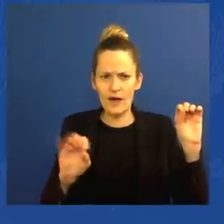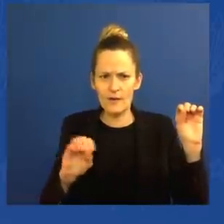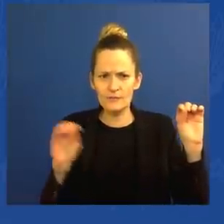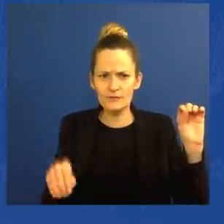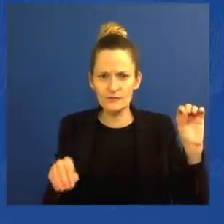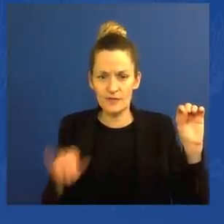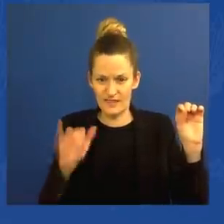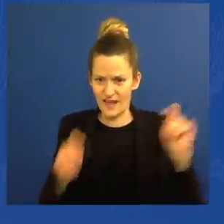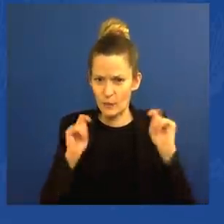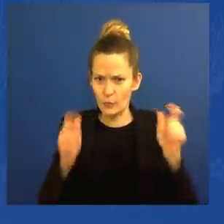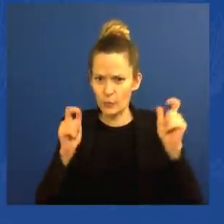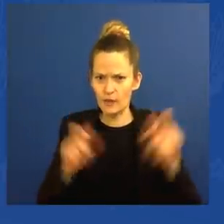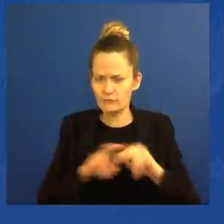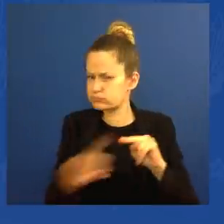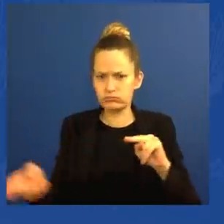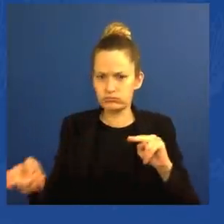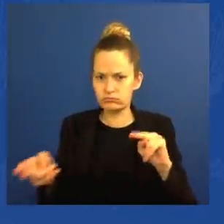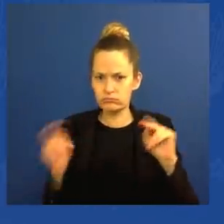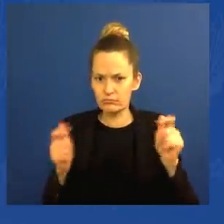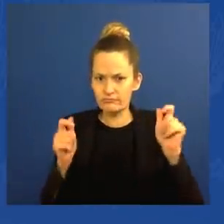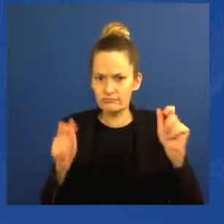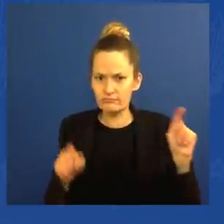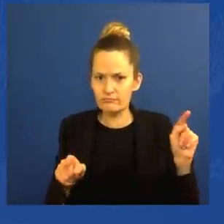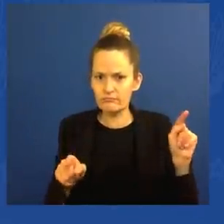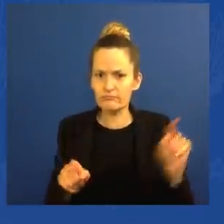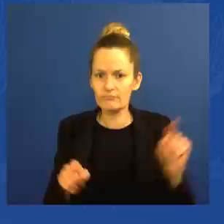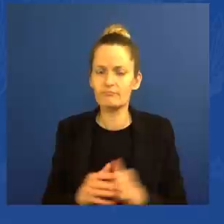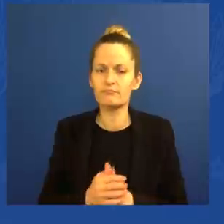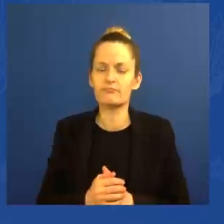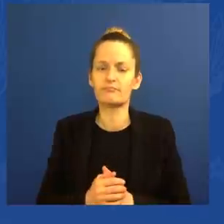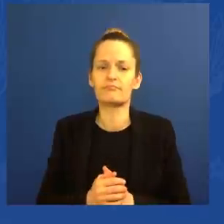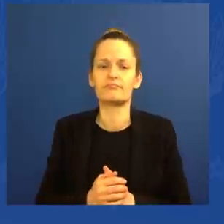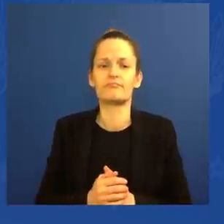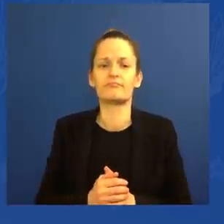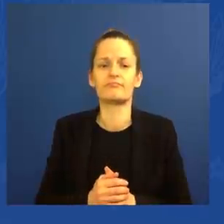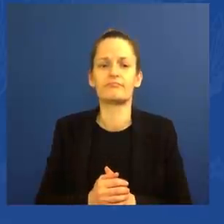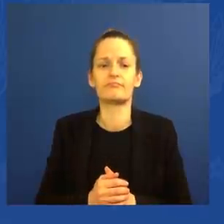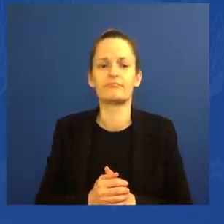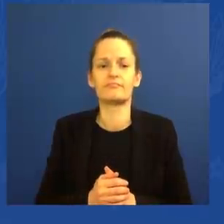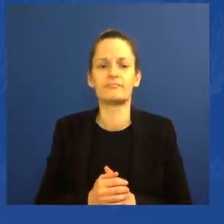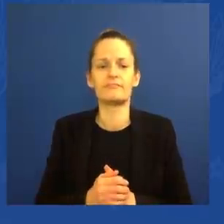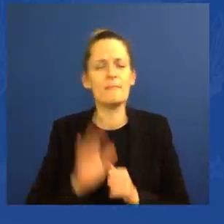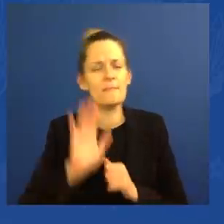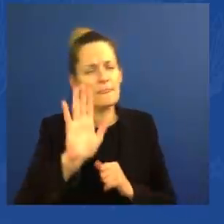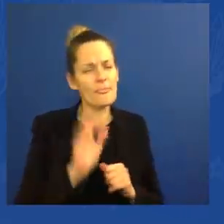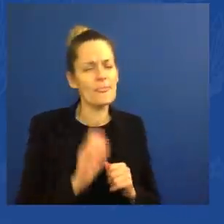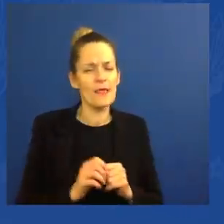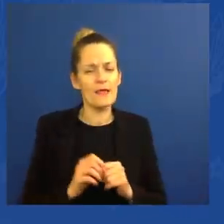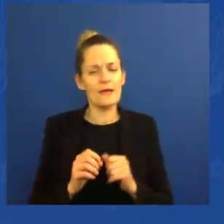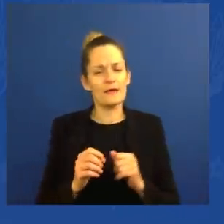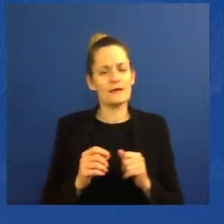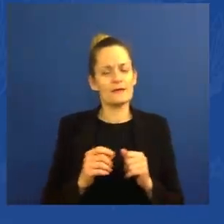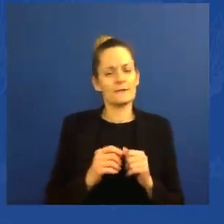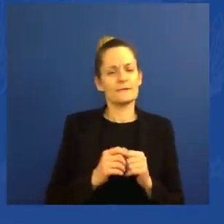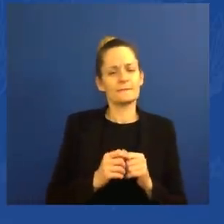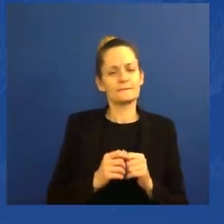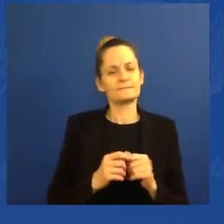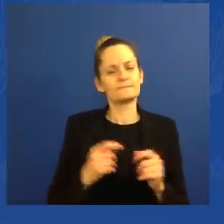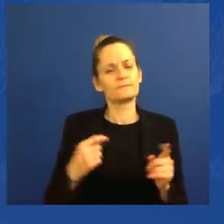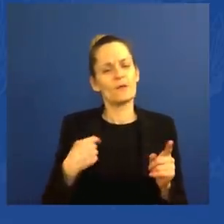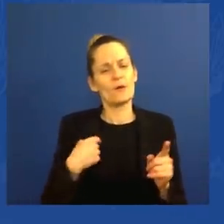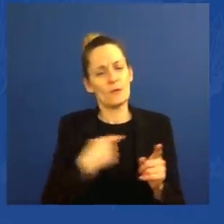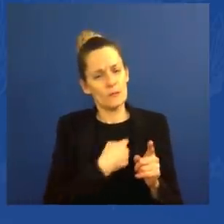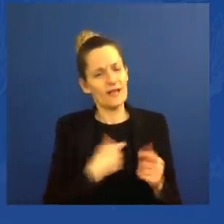was something we should be doing again, but I'm having trouble getting it passed again, and that is the child tax credit. The